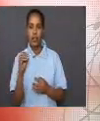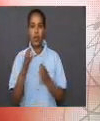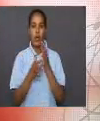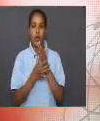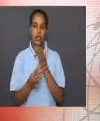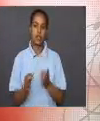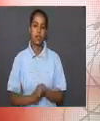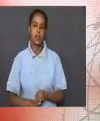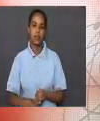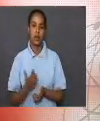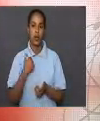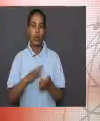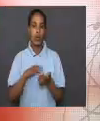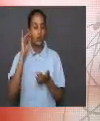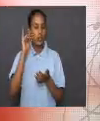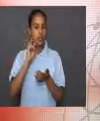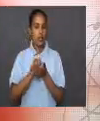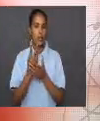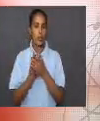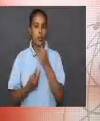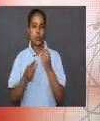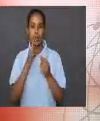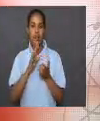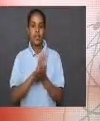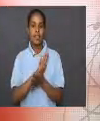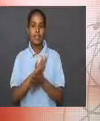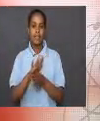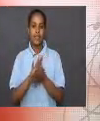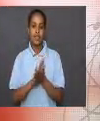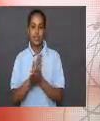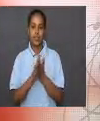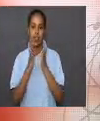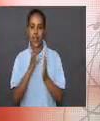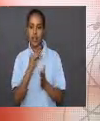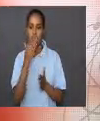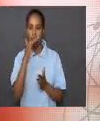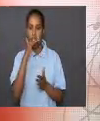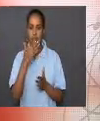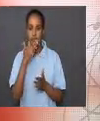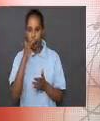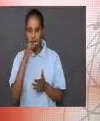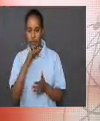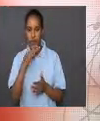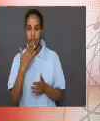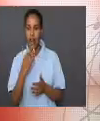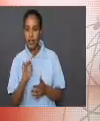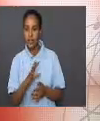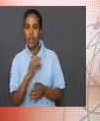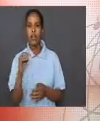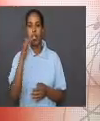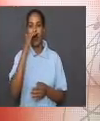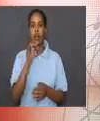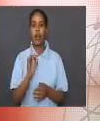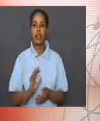oils. We learned that both are greasy, colorless, and odorless.